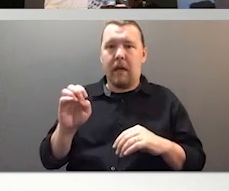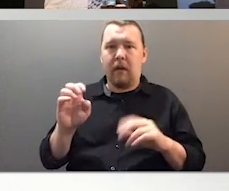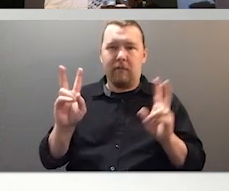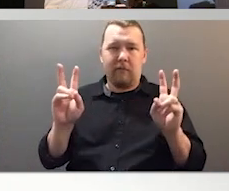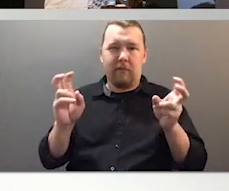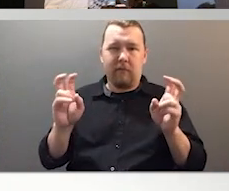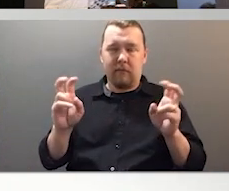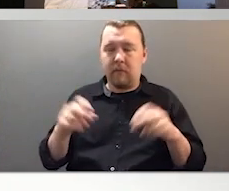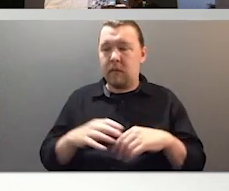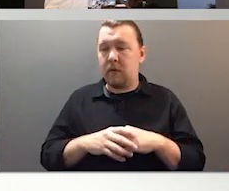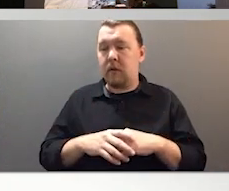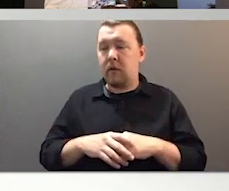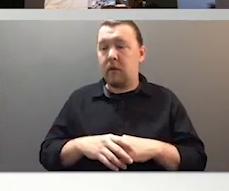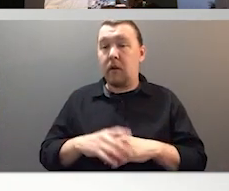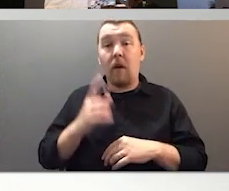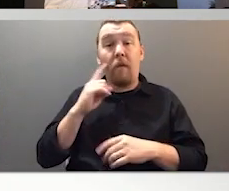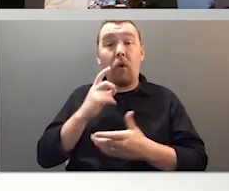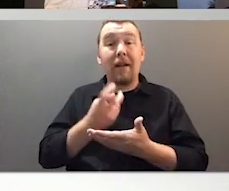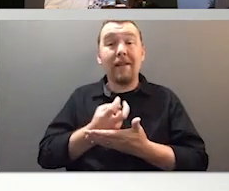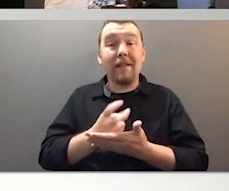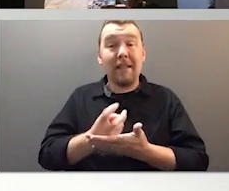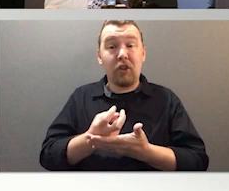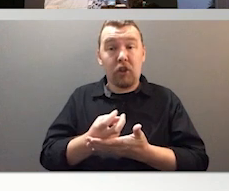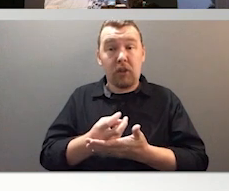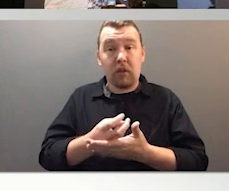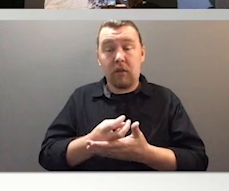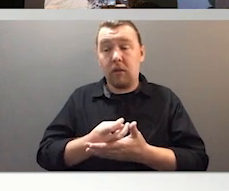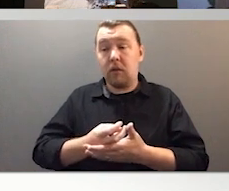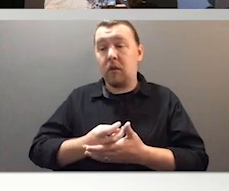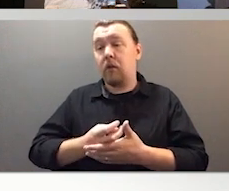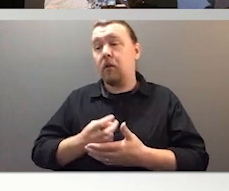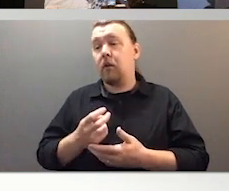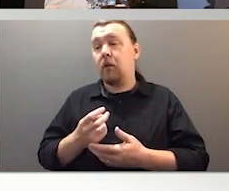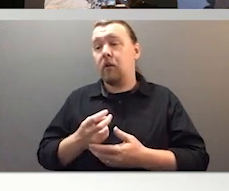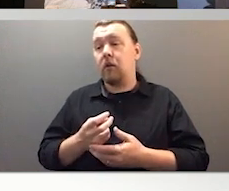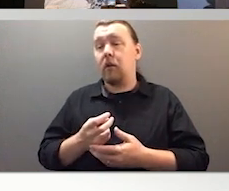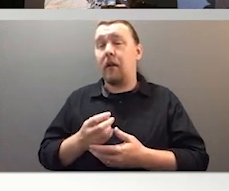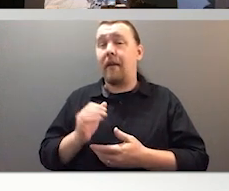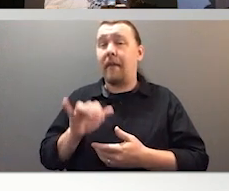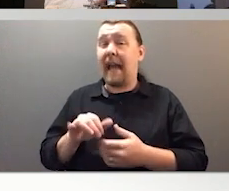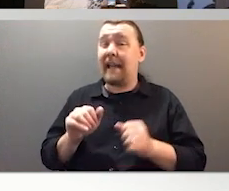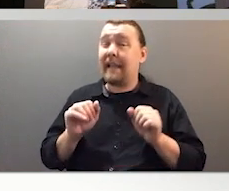In the case of seizures, that can happen too,